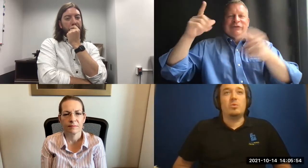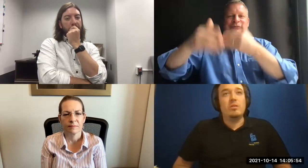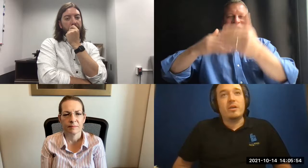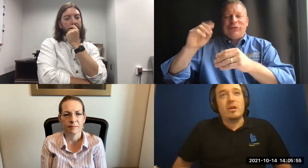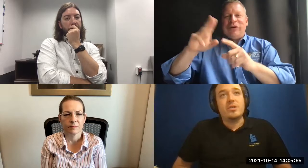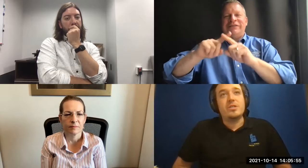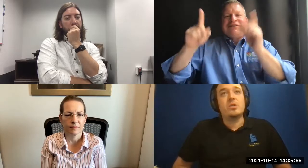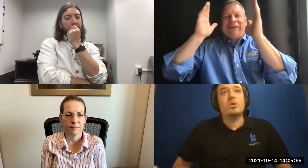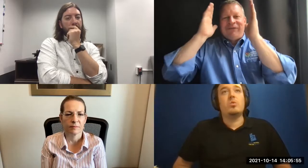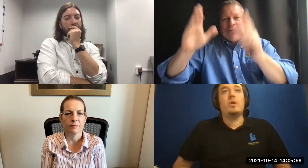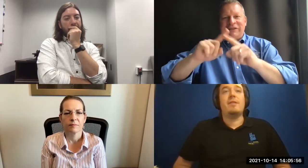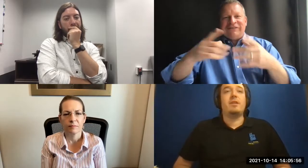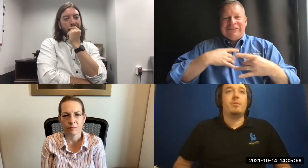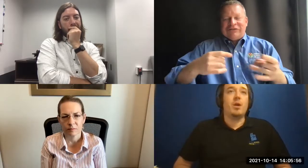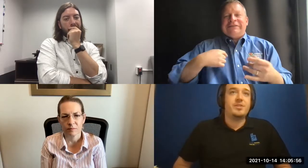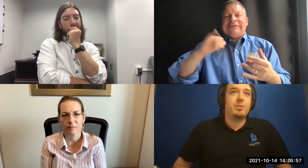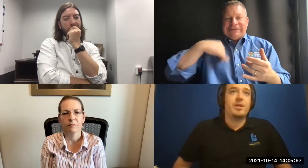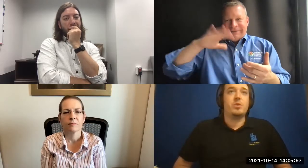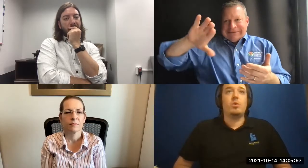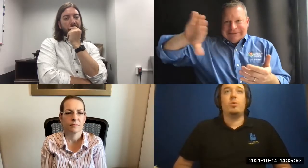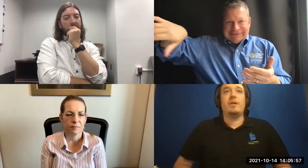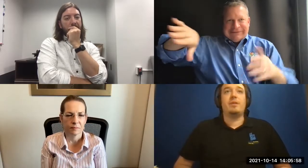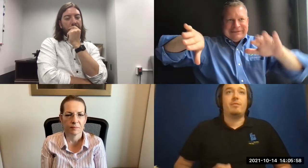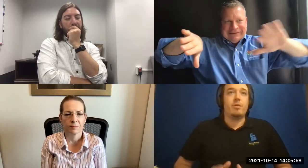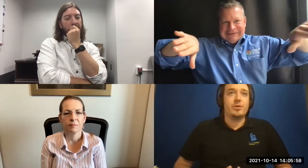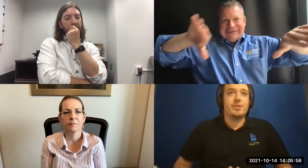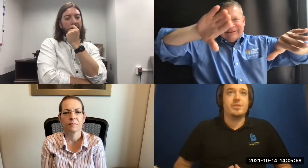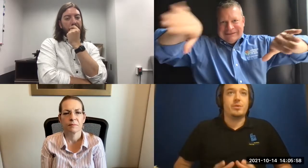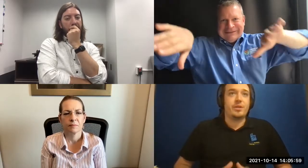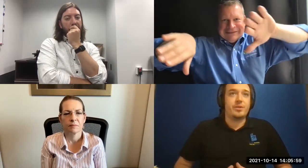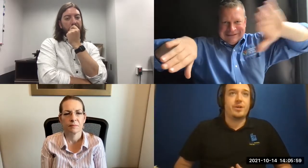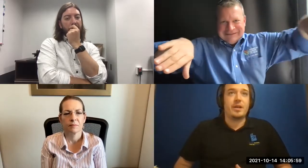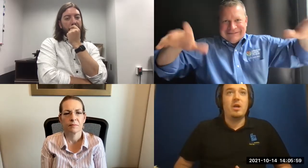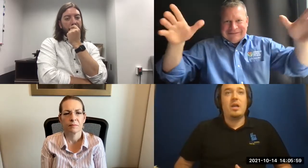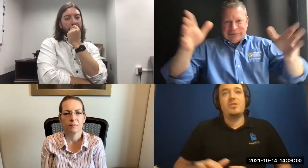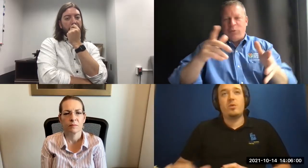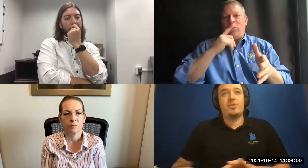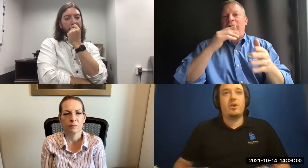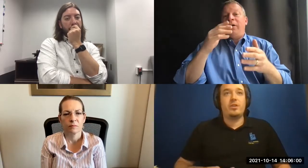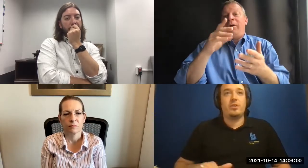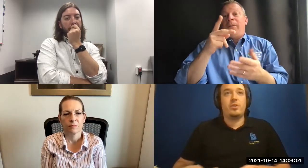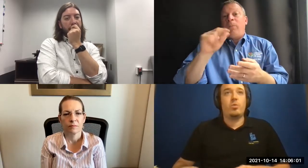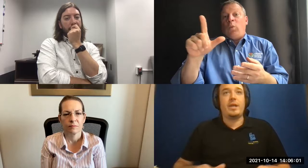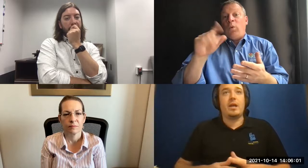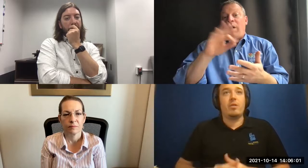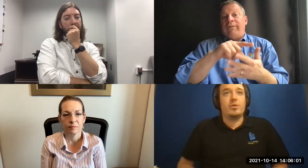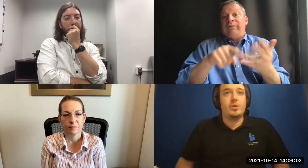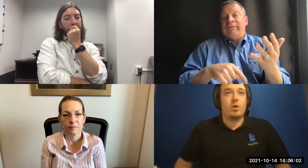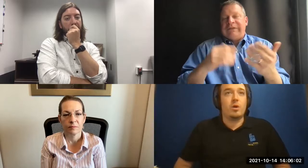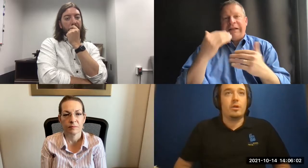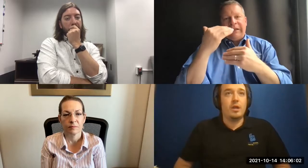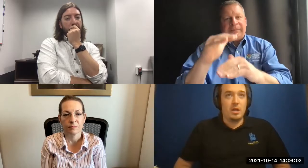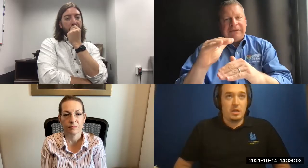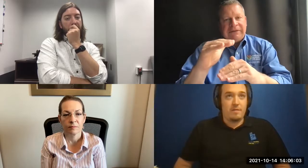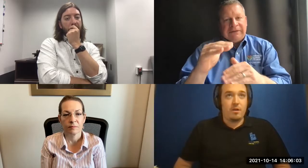this isn't going to work for us. We have a different process in place, or we have different focuses or interests right now. And so we've started to wean out those